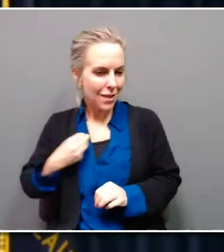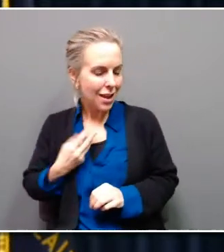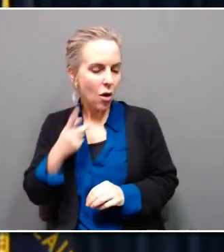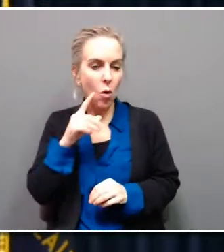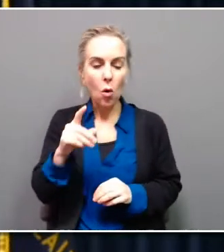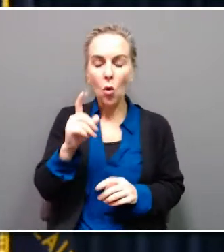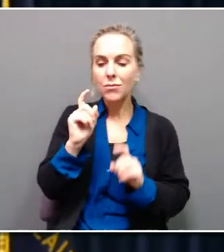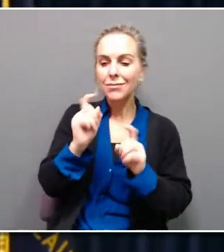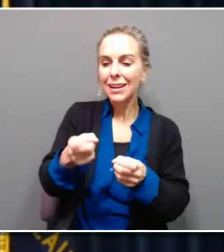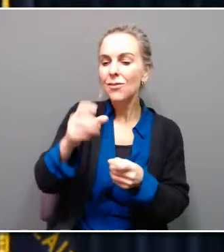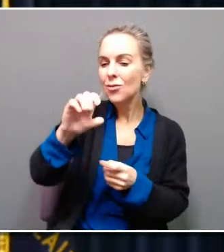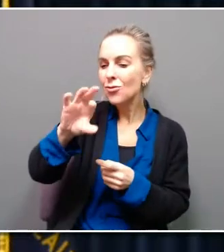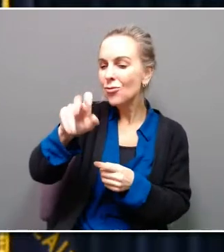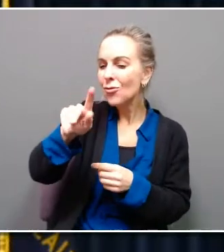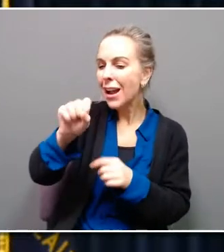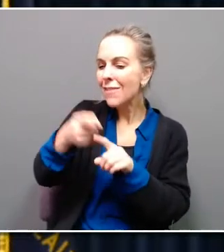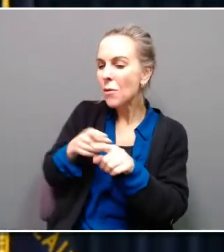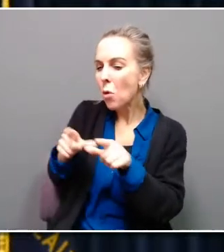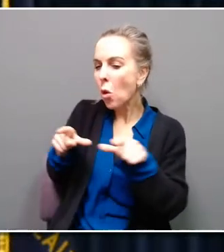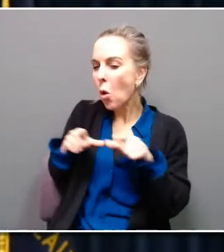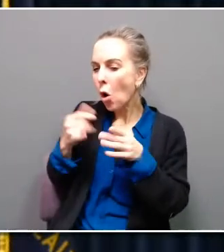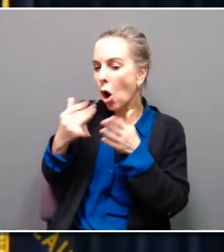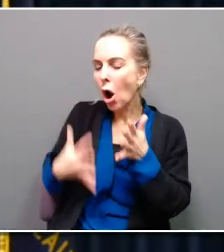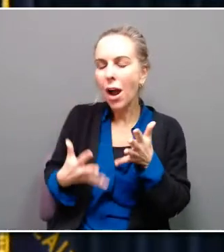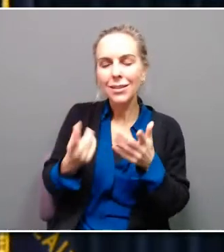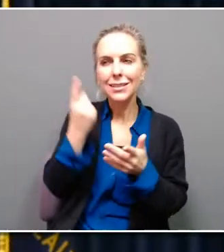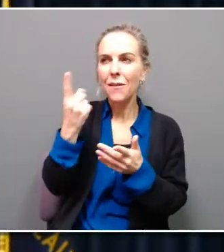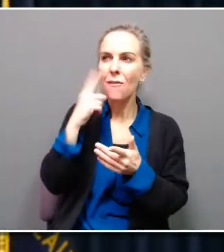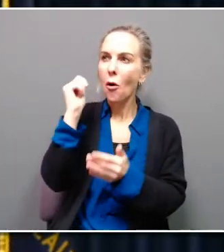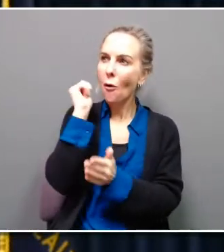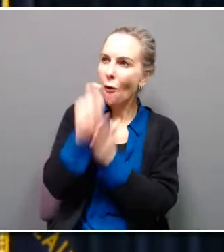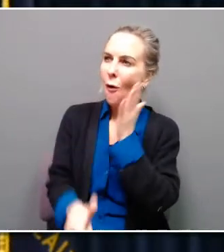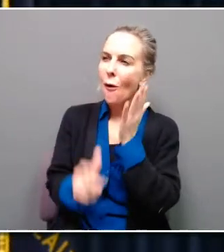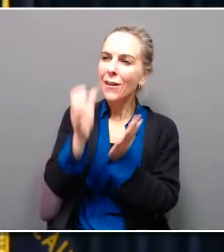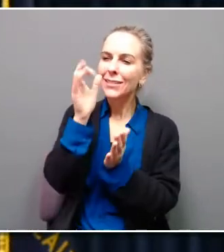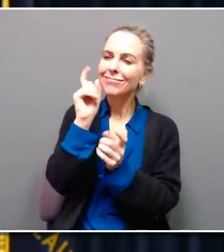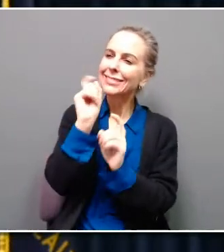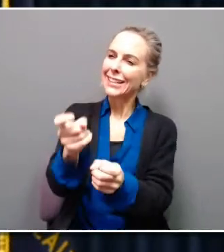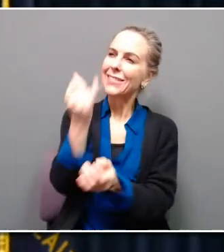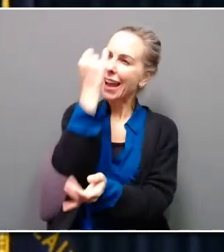more, there's something for everyone. For holiday inspiration, please visit